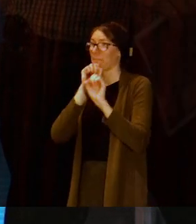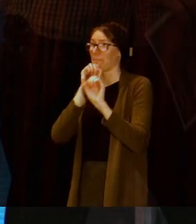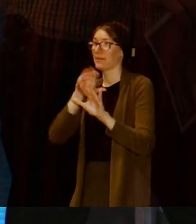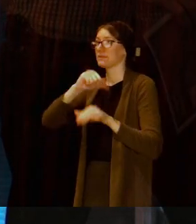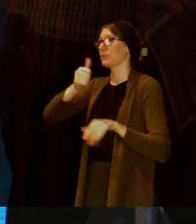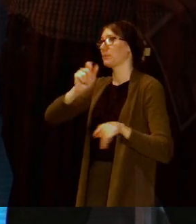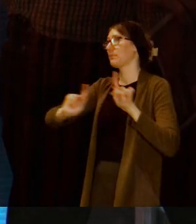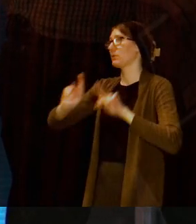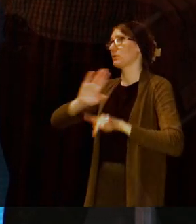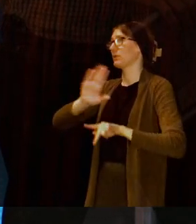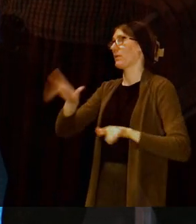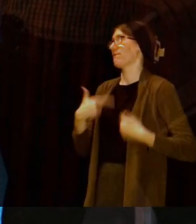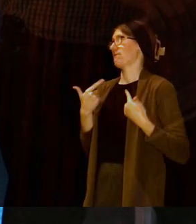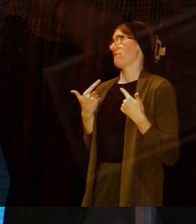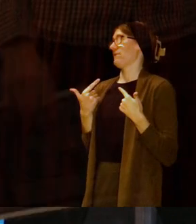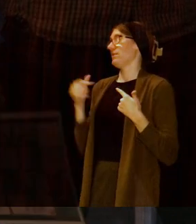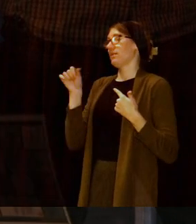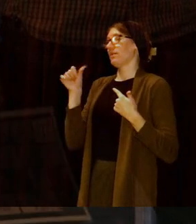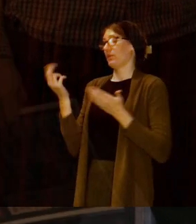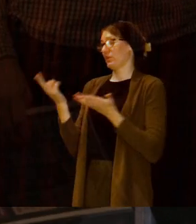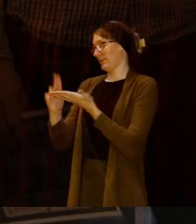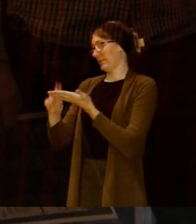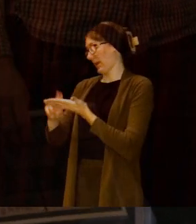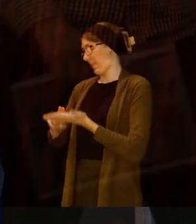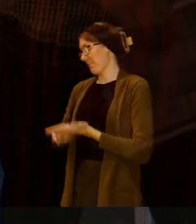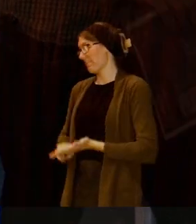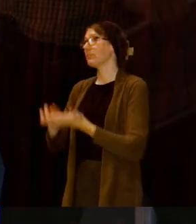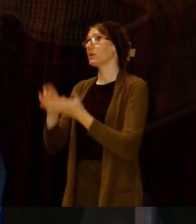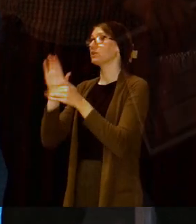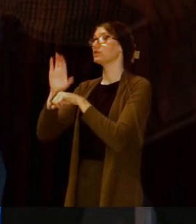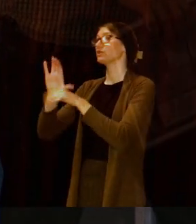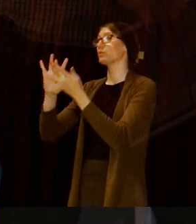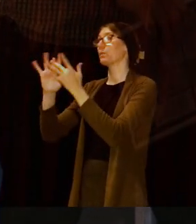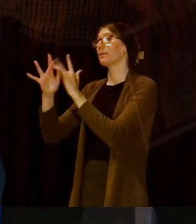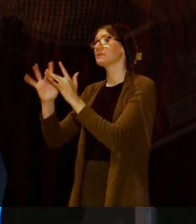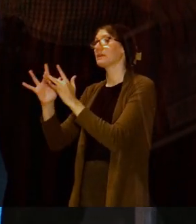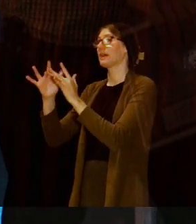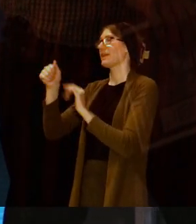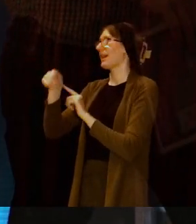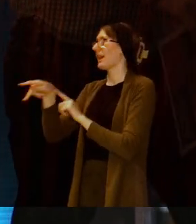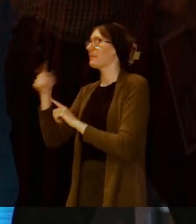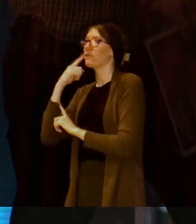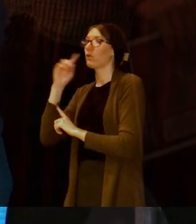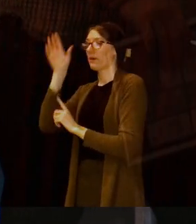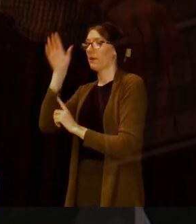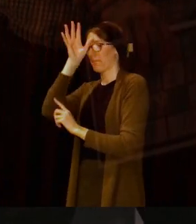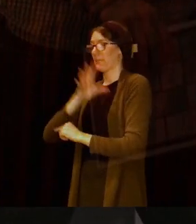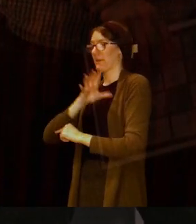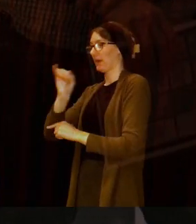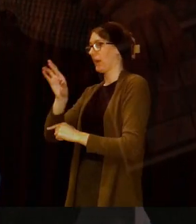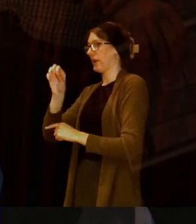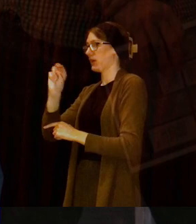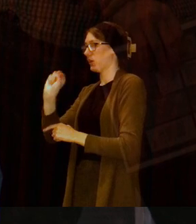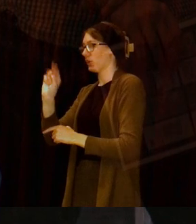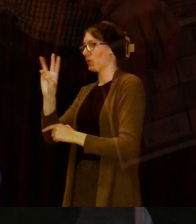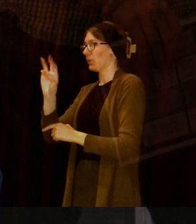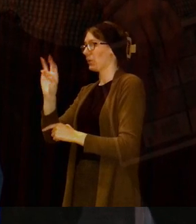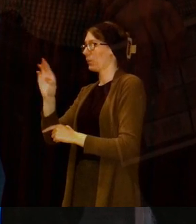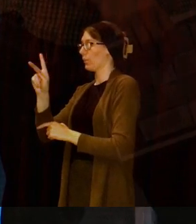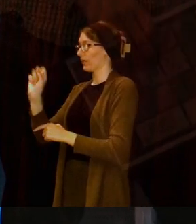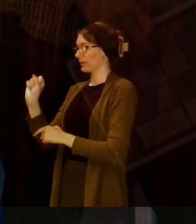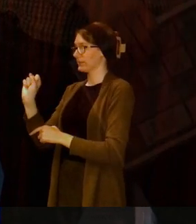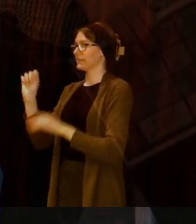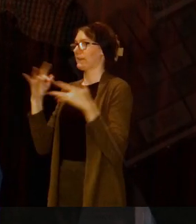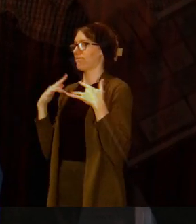life. We've got some other signups on the church website or app for the men's Ironworks event or the kids' Whoville